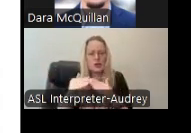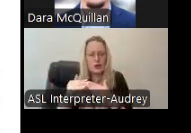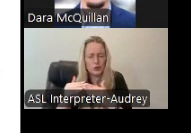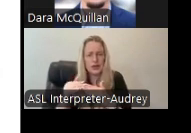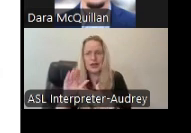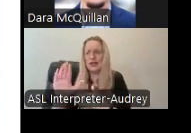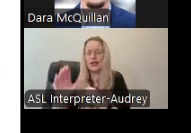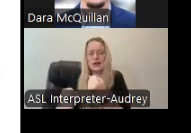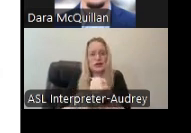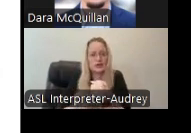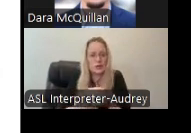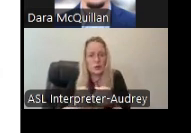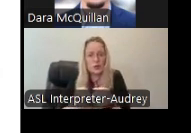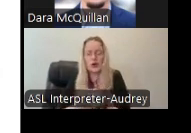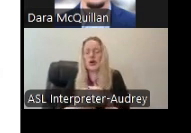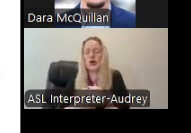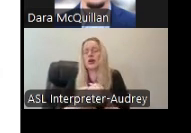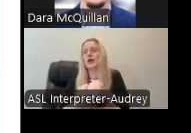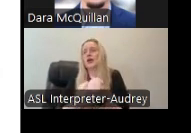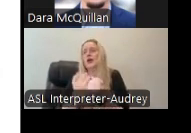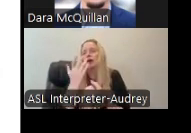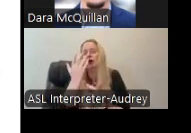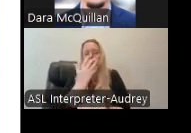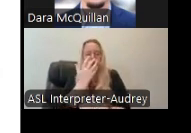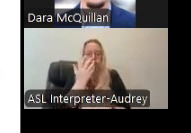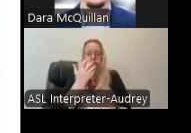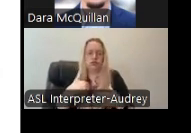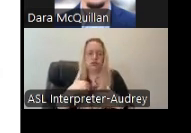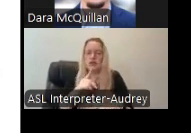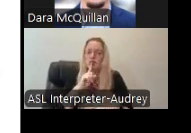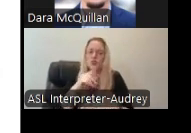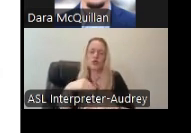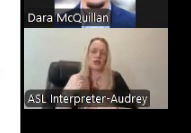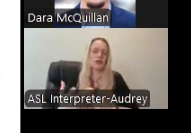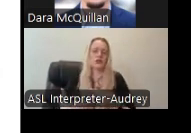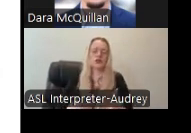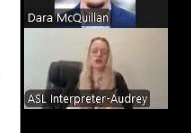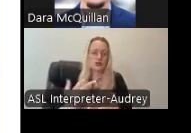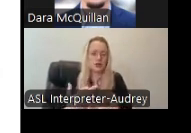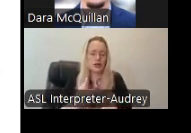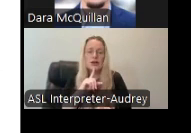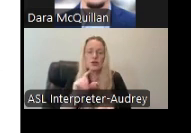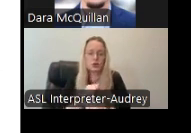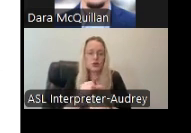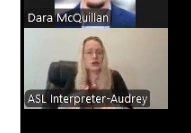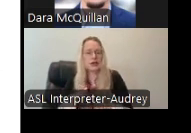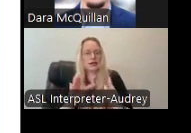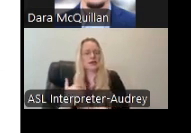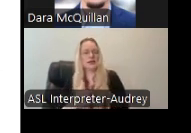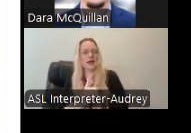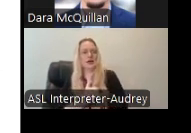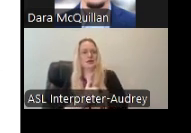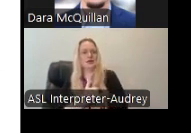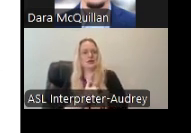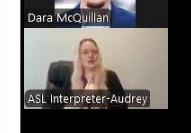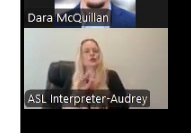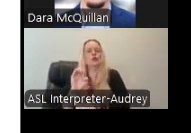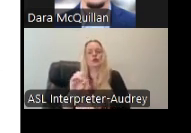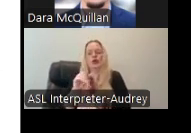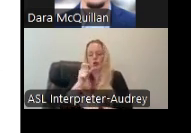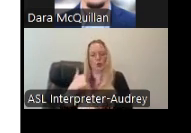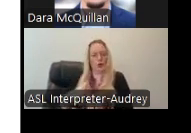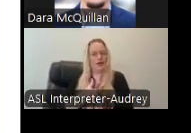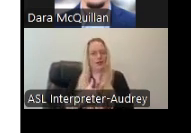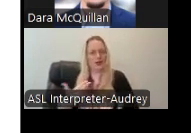support, it's very generous and truly allows us to be who we are and